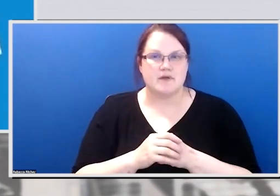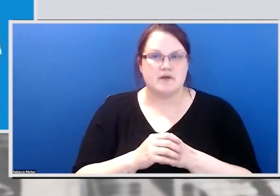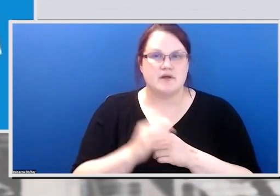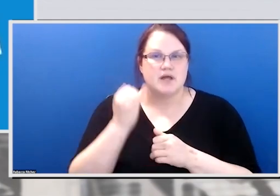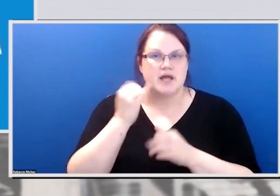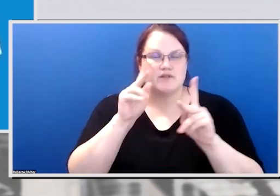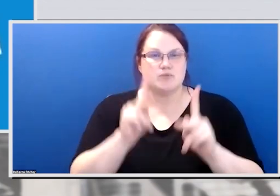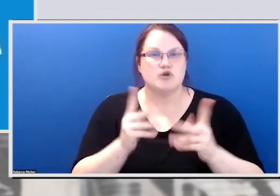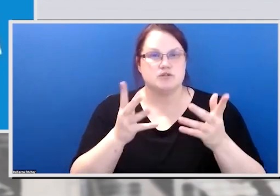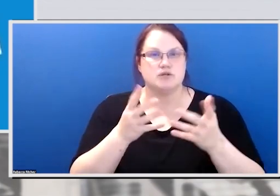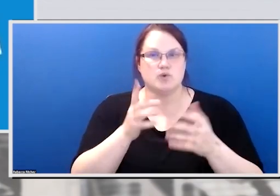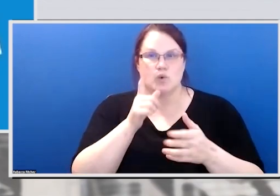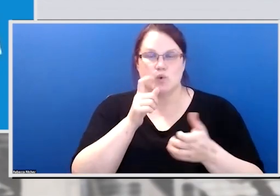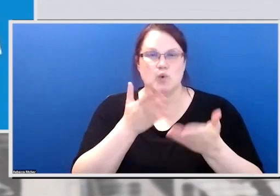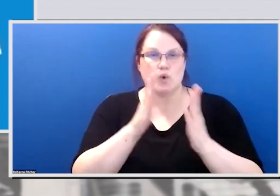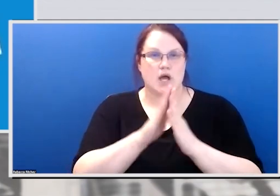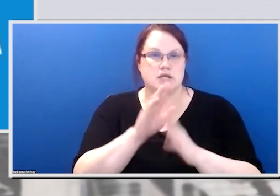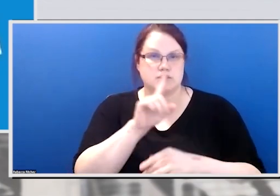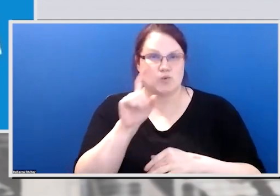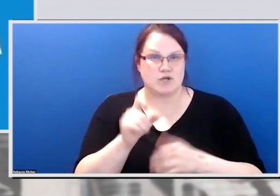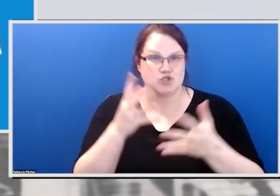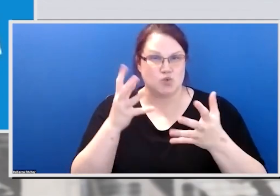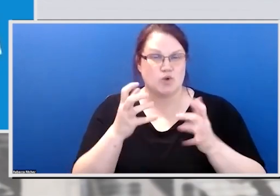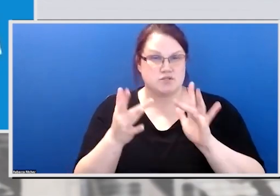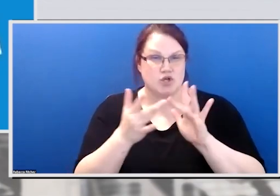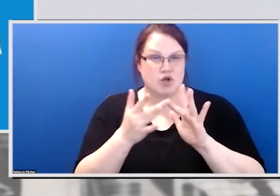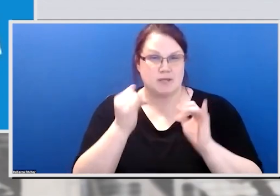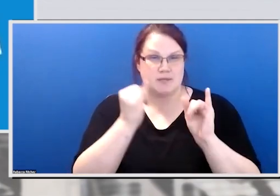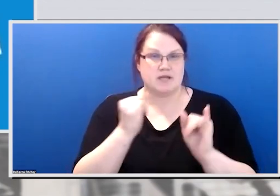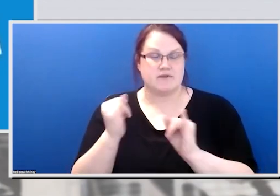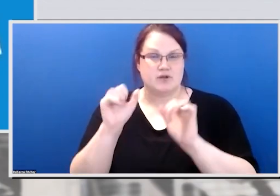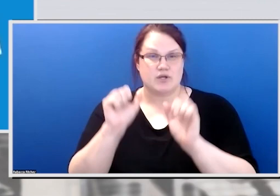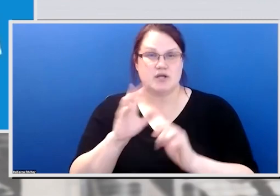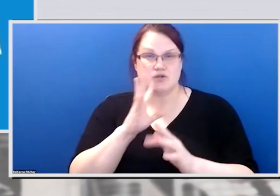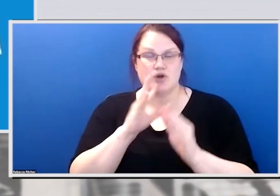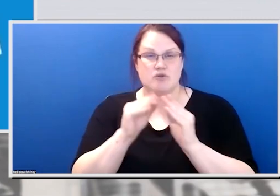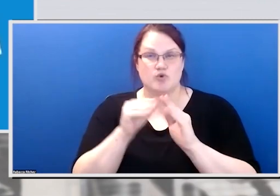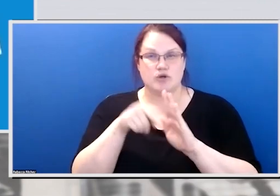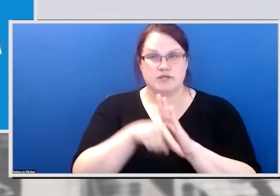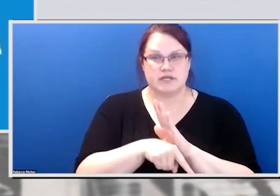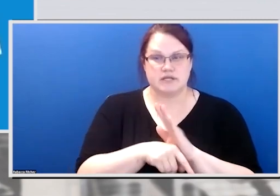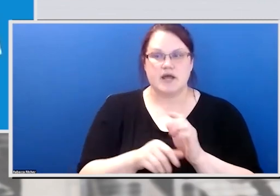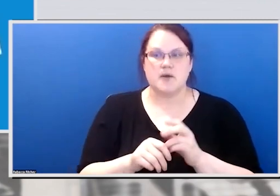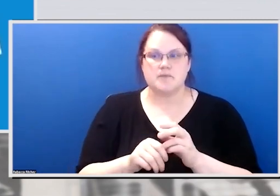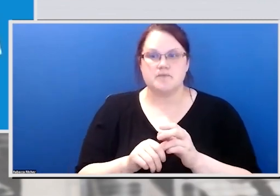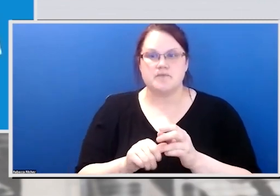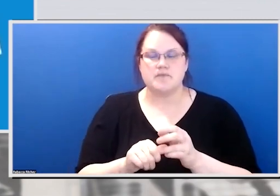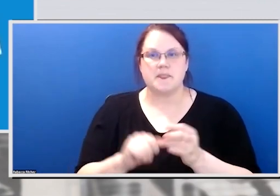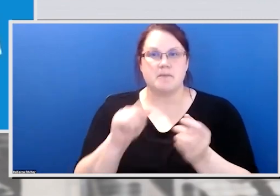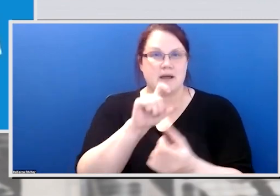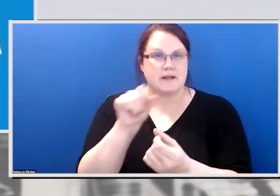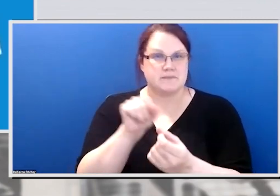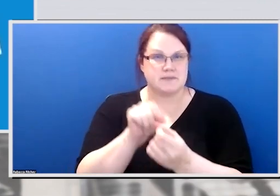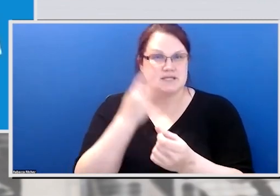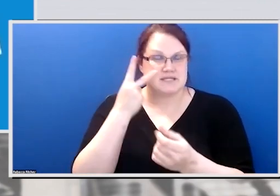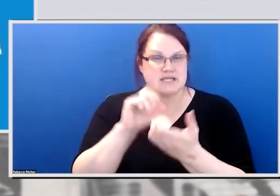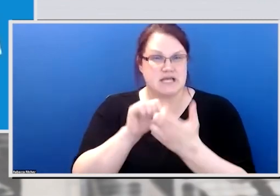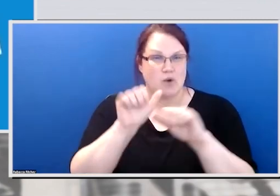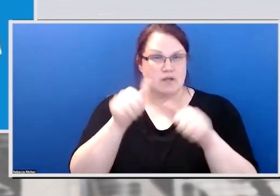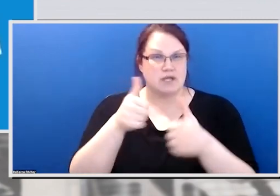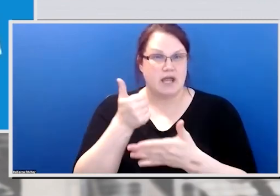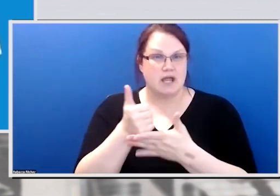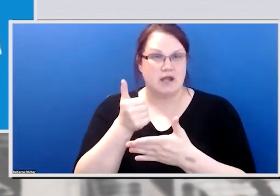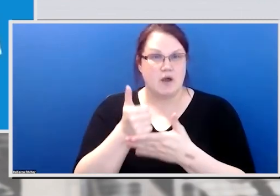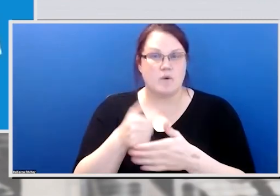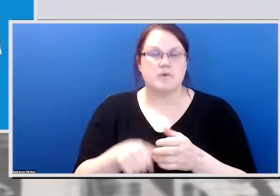question would like to reach out to us individually, we can certainly talk more deeply about the specifics and see how we can help.